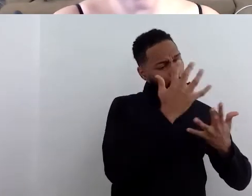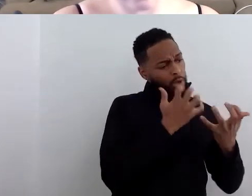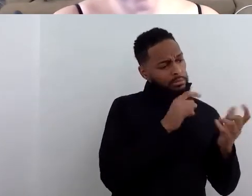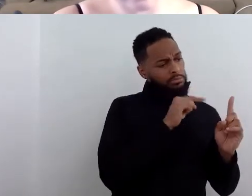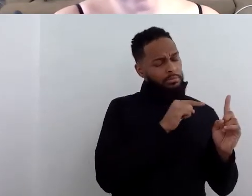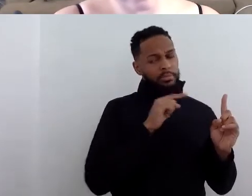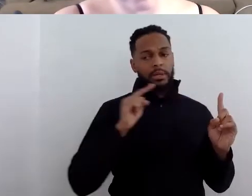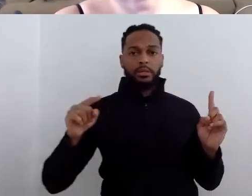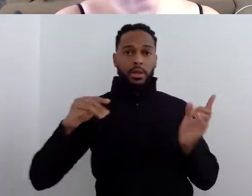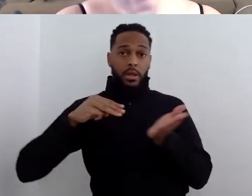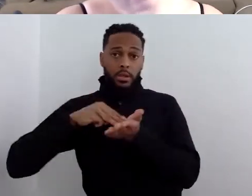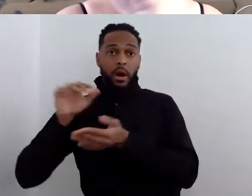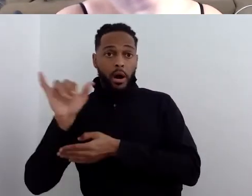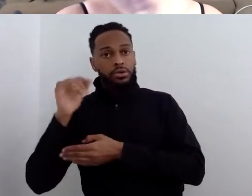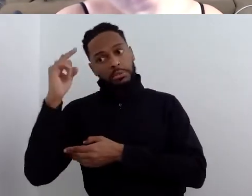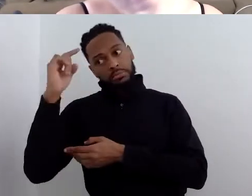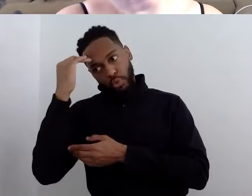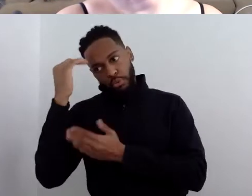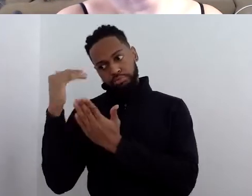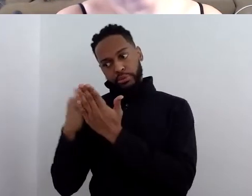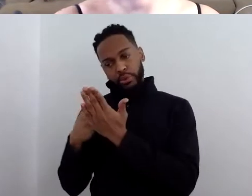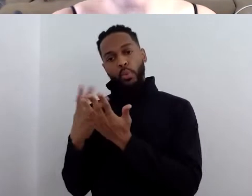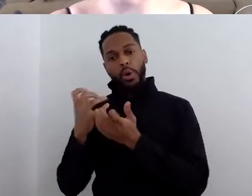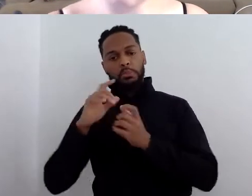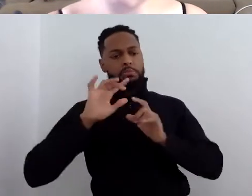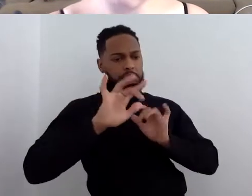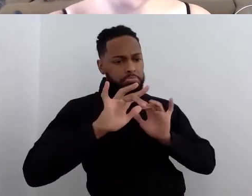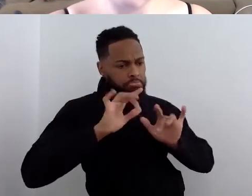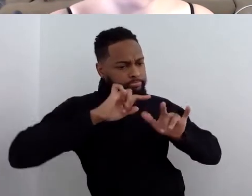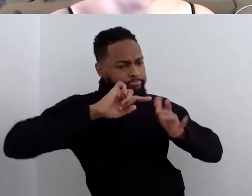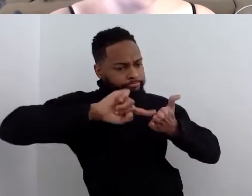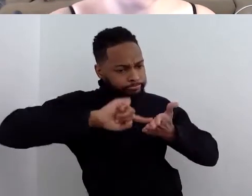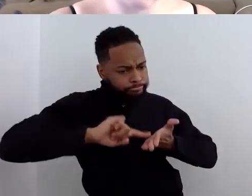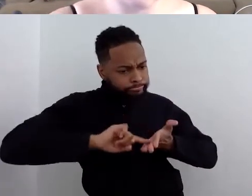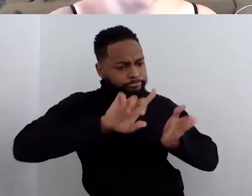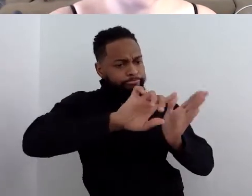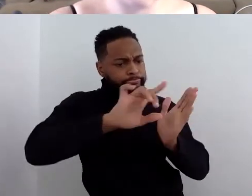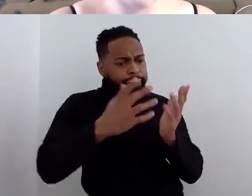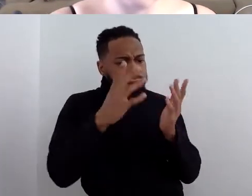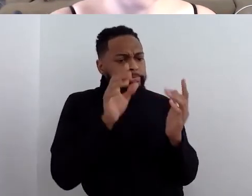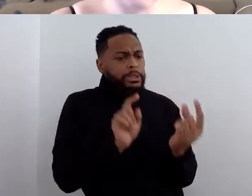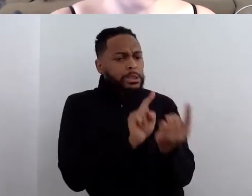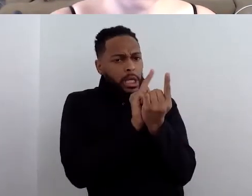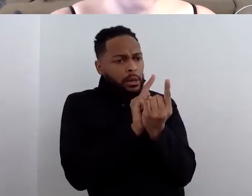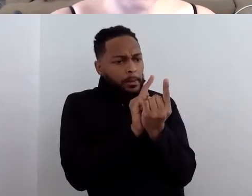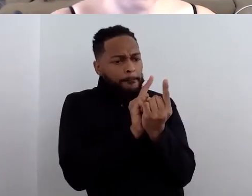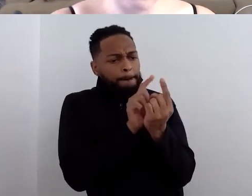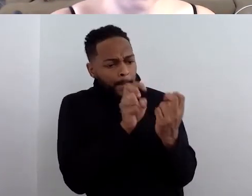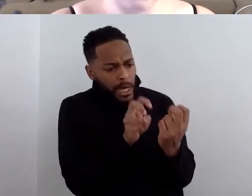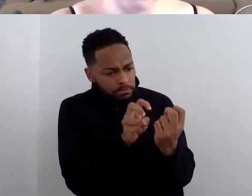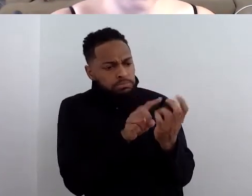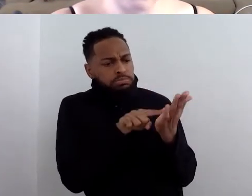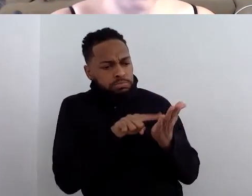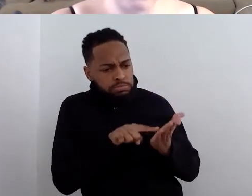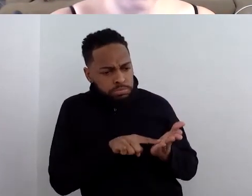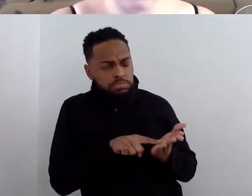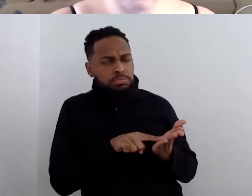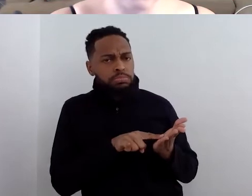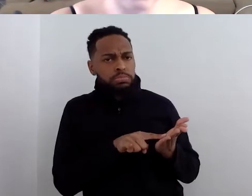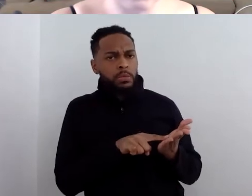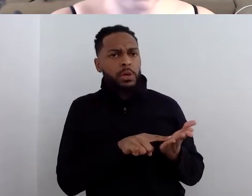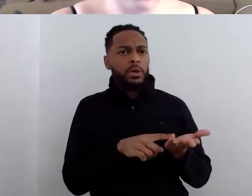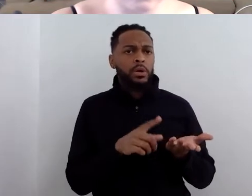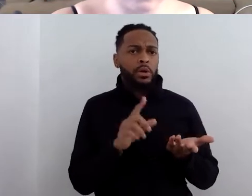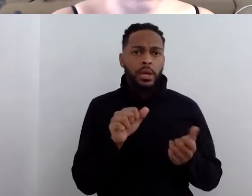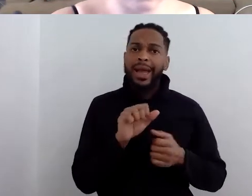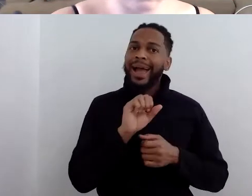mentioned earlier, strength tests, let's check your spasticity, if you have a suprapubic tube or whatever the